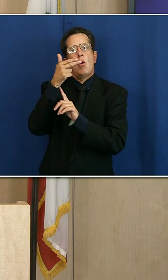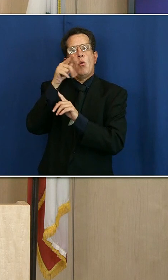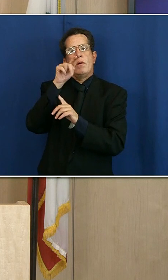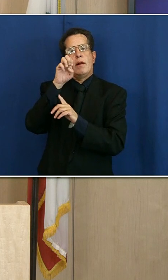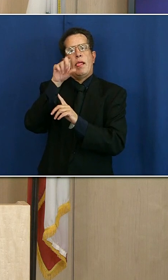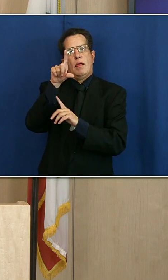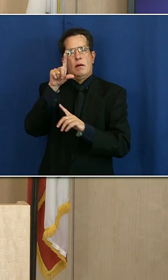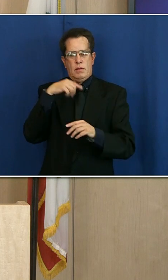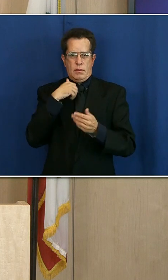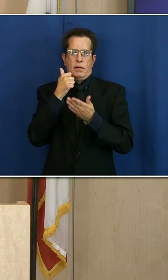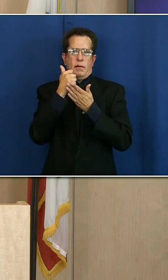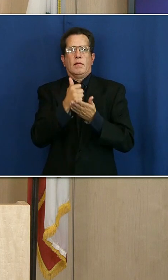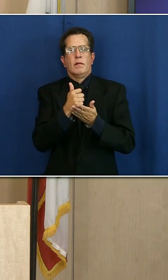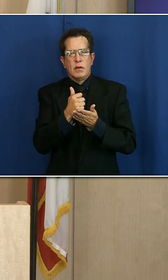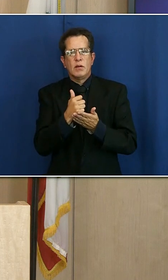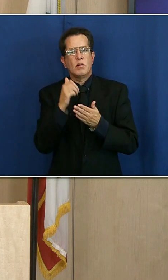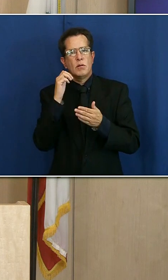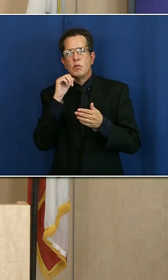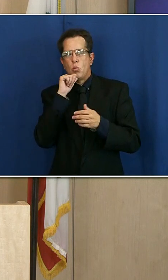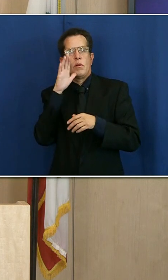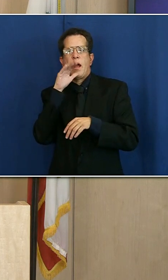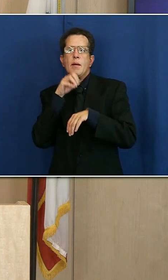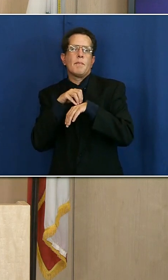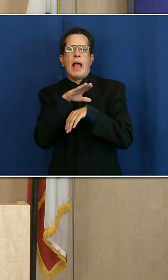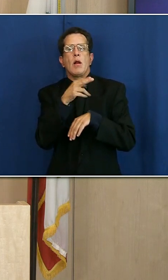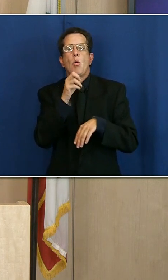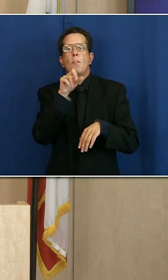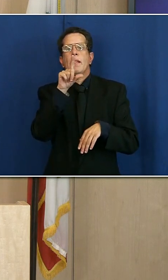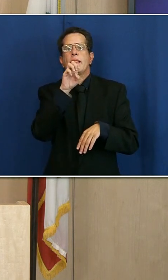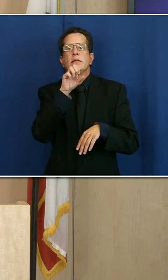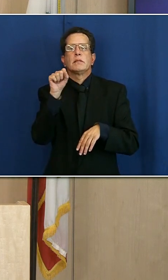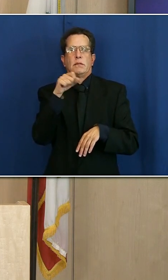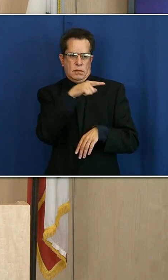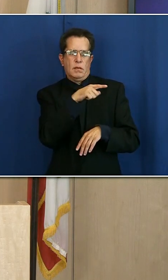house and care for our homeless. Thank you.